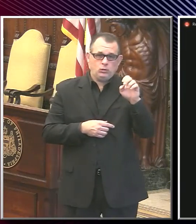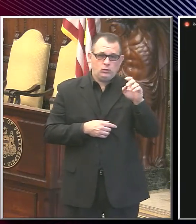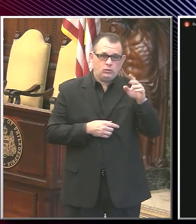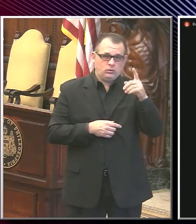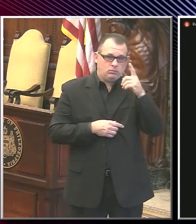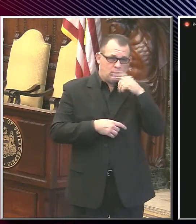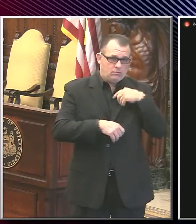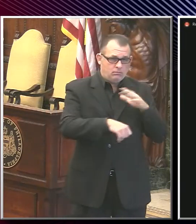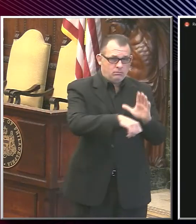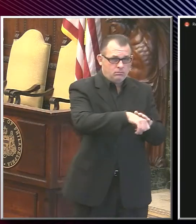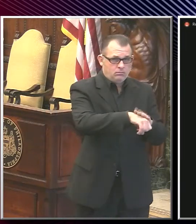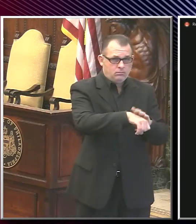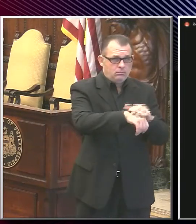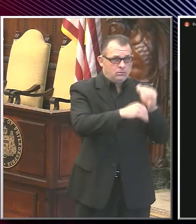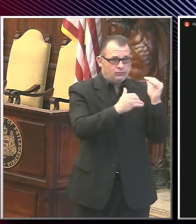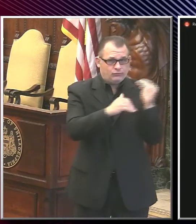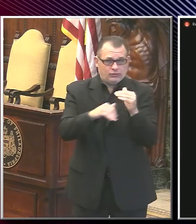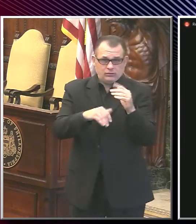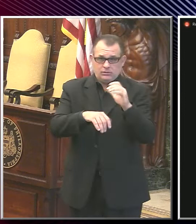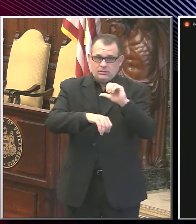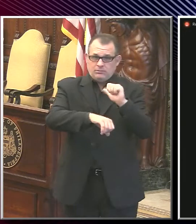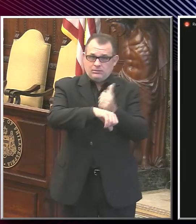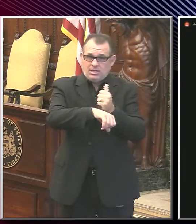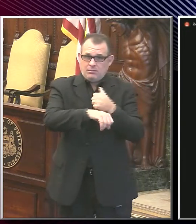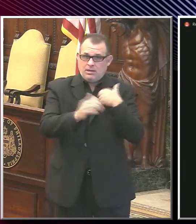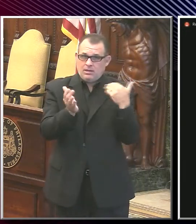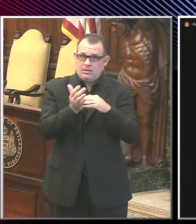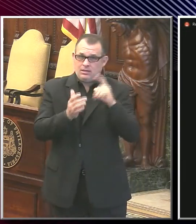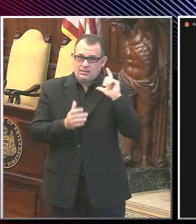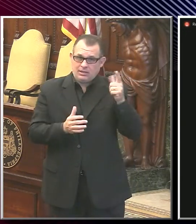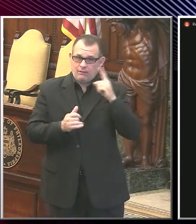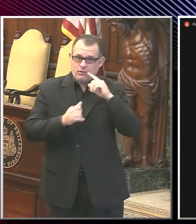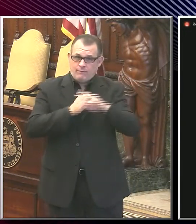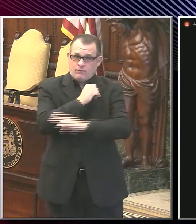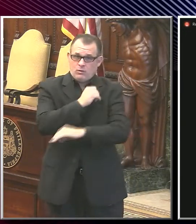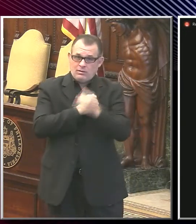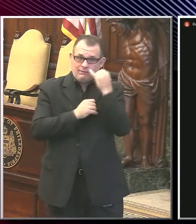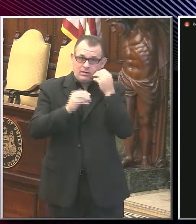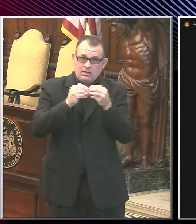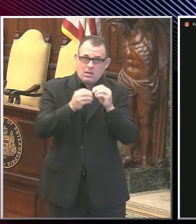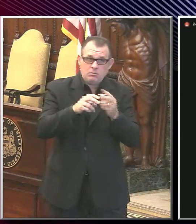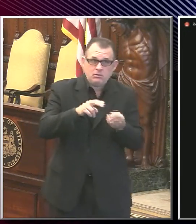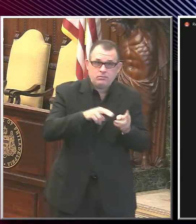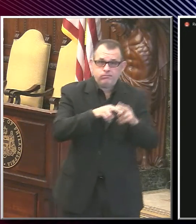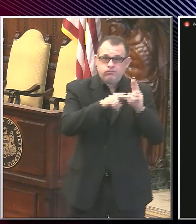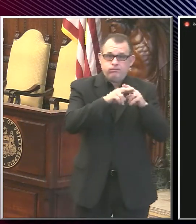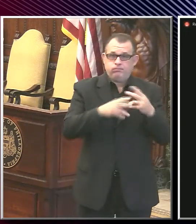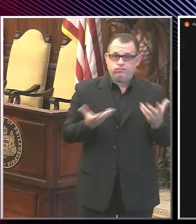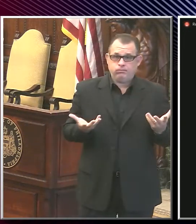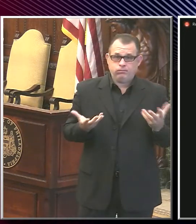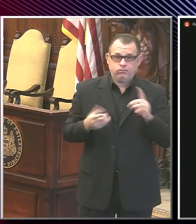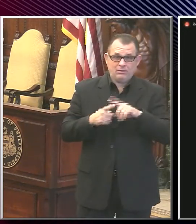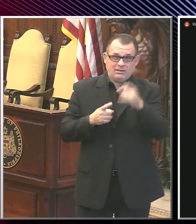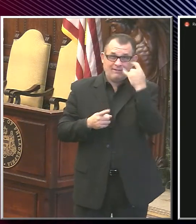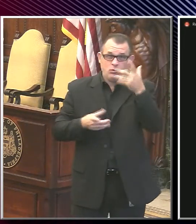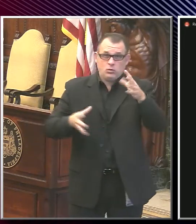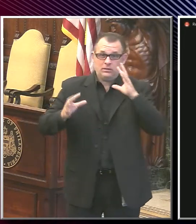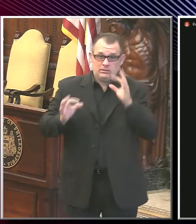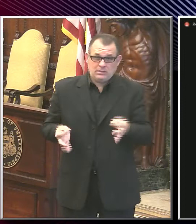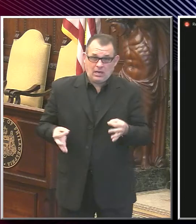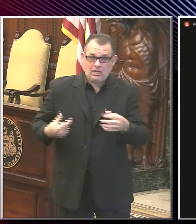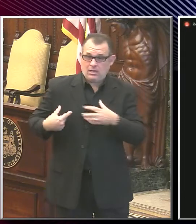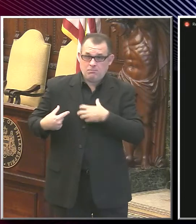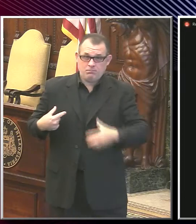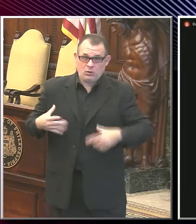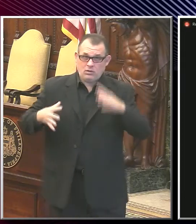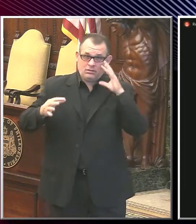be put back in place in the fall if the situation changes, but have you ruled out, or has the administration ruled out, like the